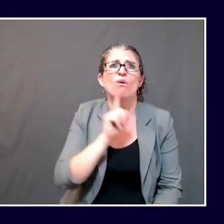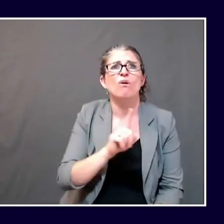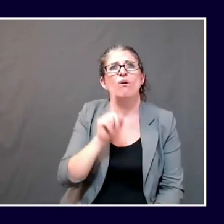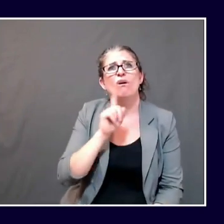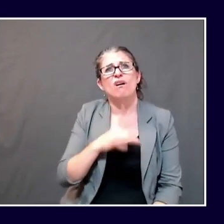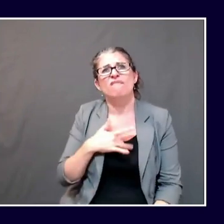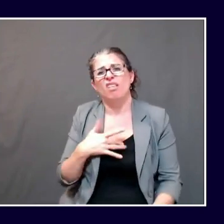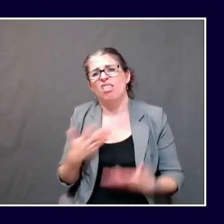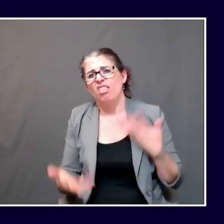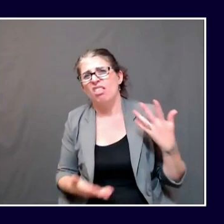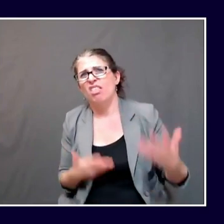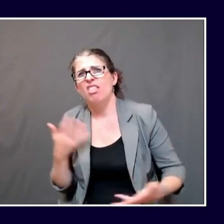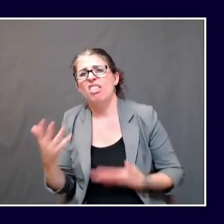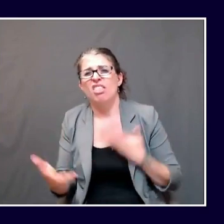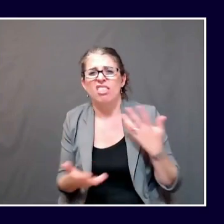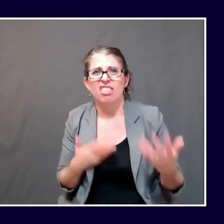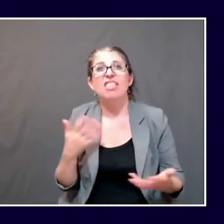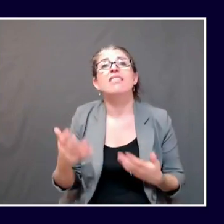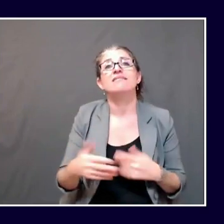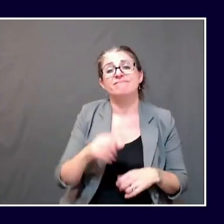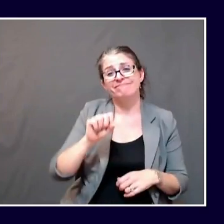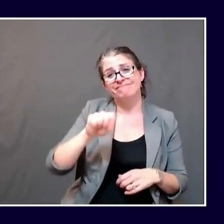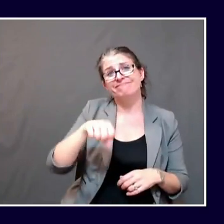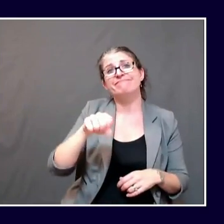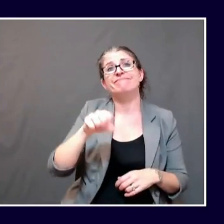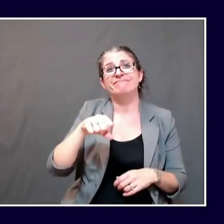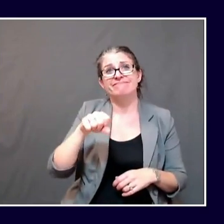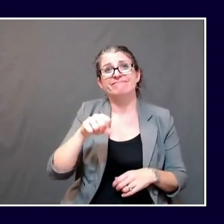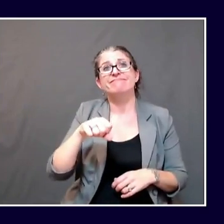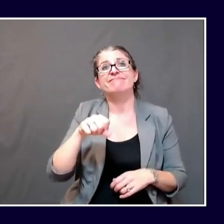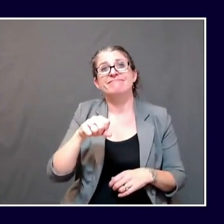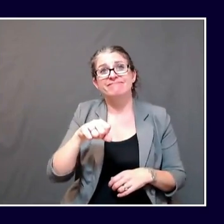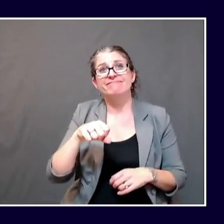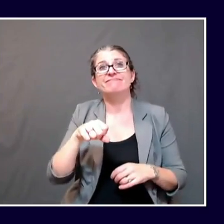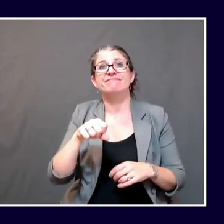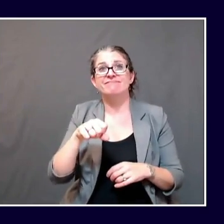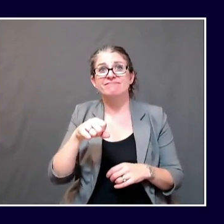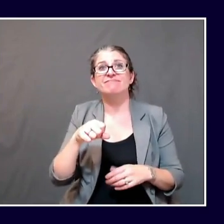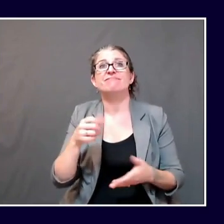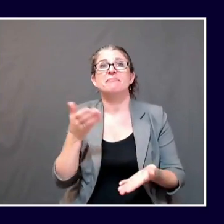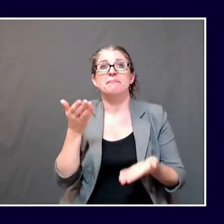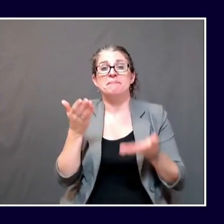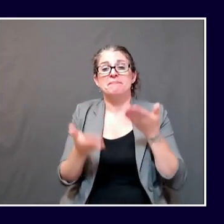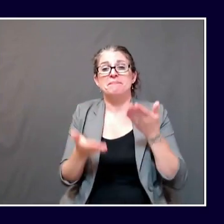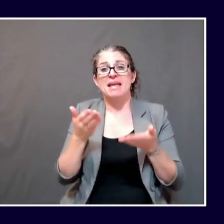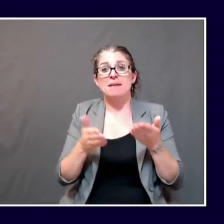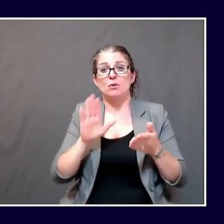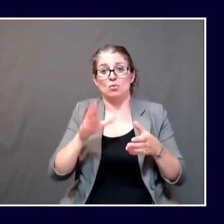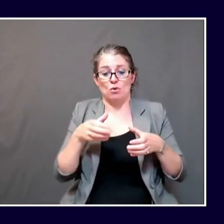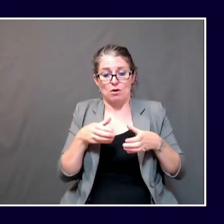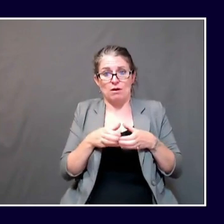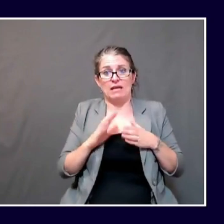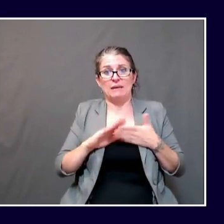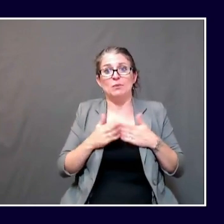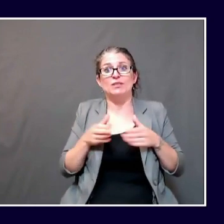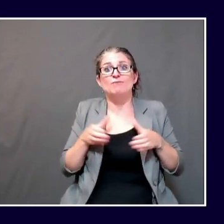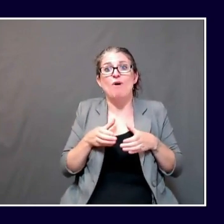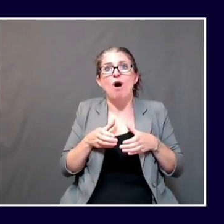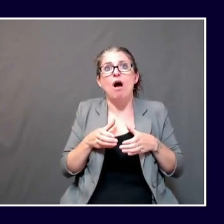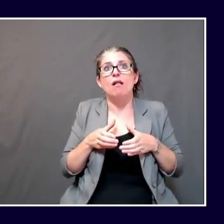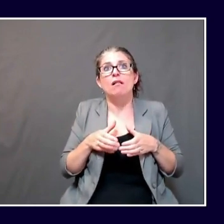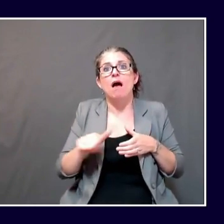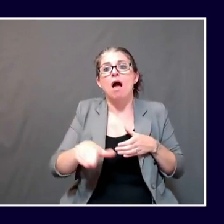community because of historical problems. So we provided $1 million in a health equity improvement initiative